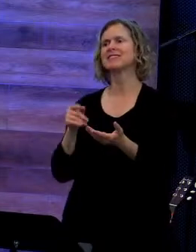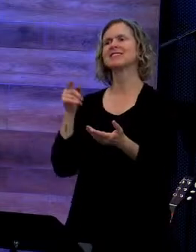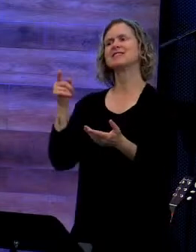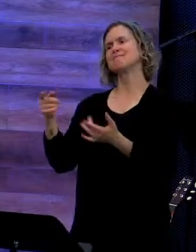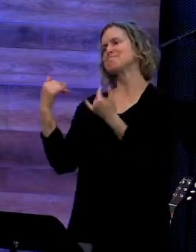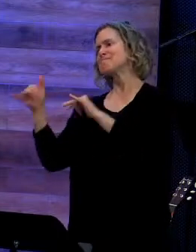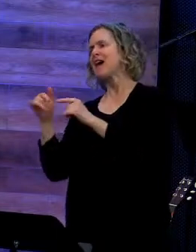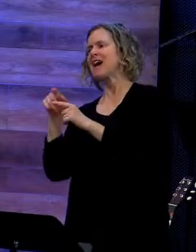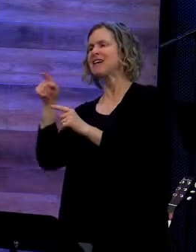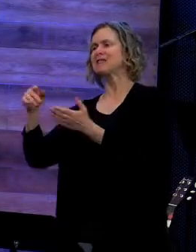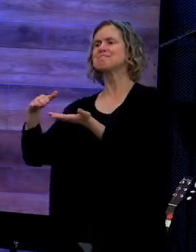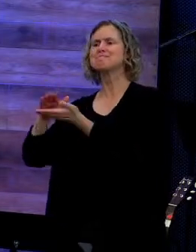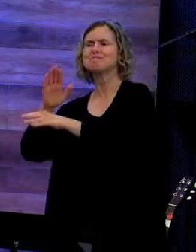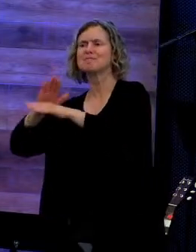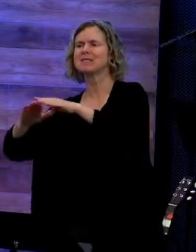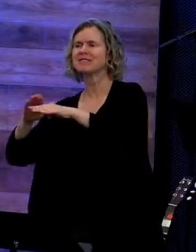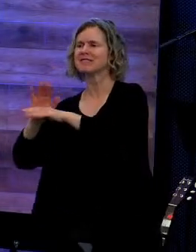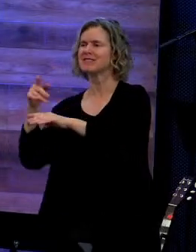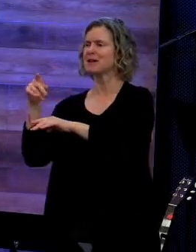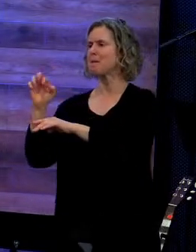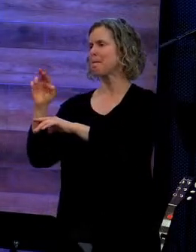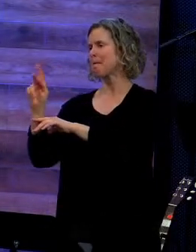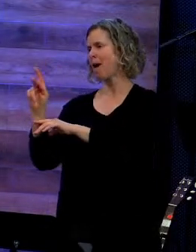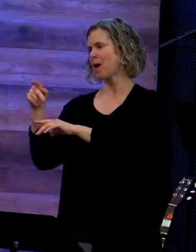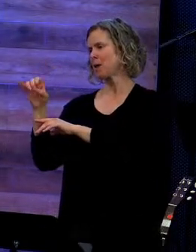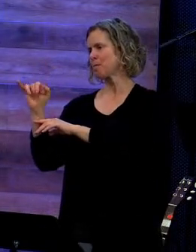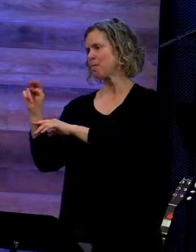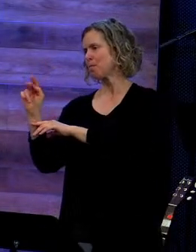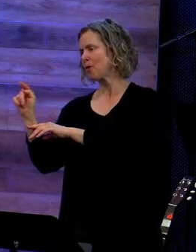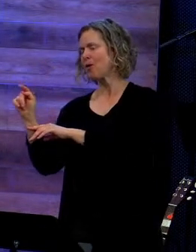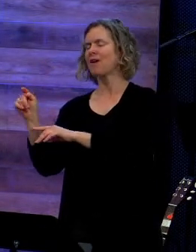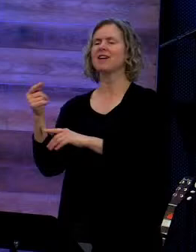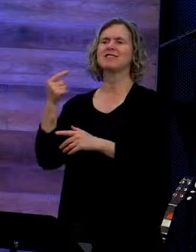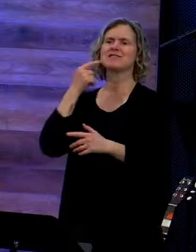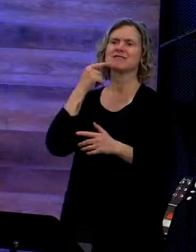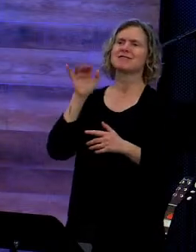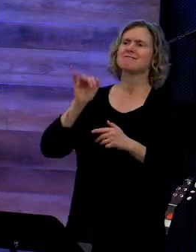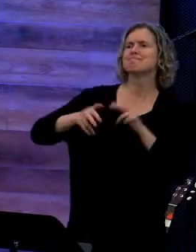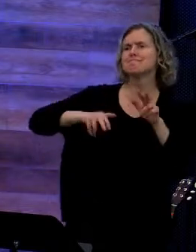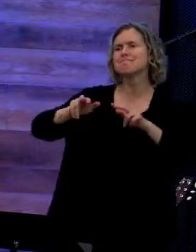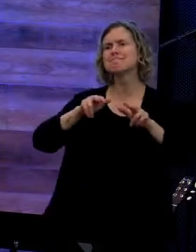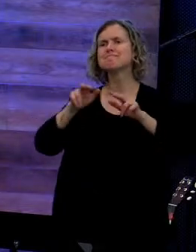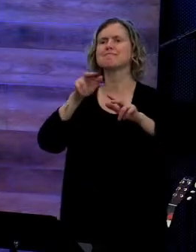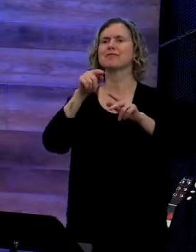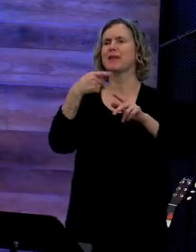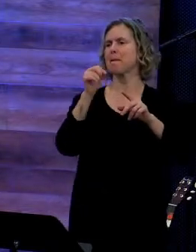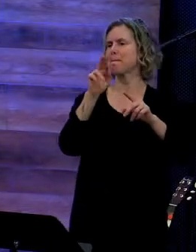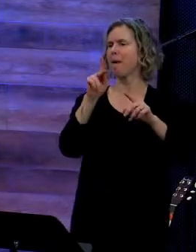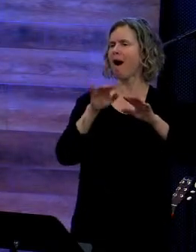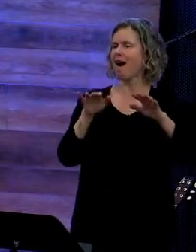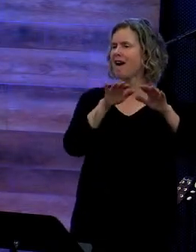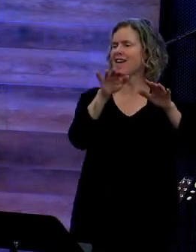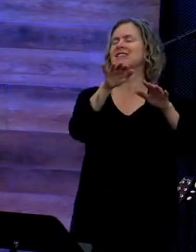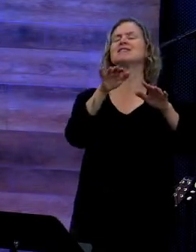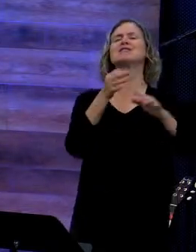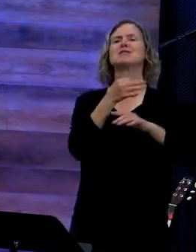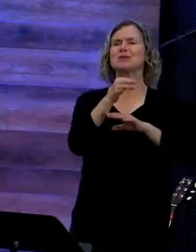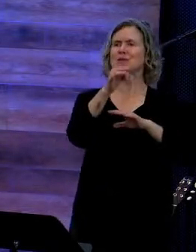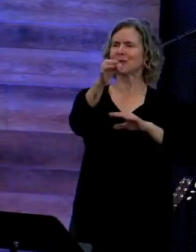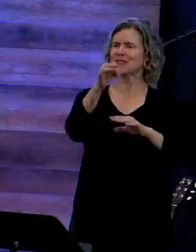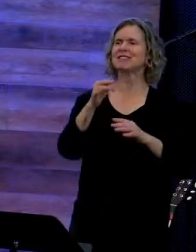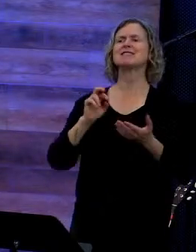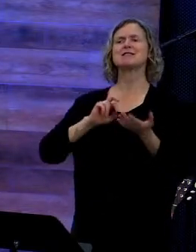Hartley, where you can be non-productive, where you can do what Charles Spurgeon called